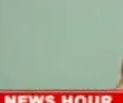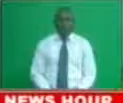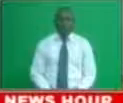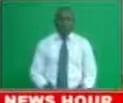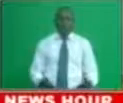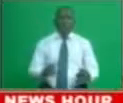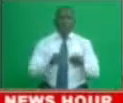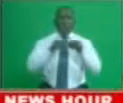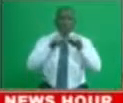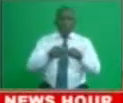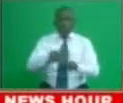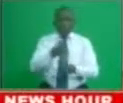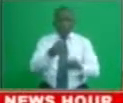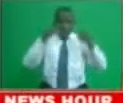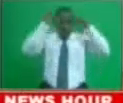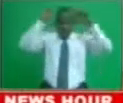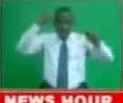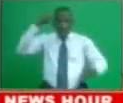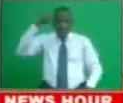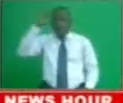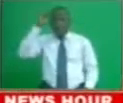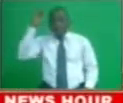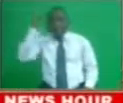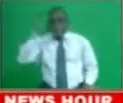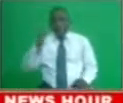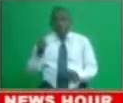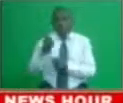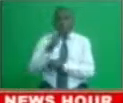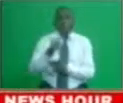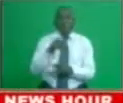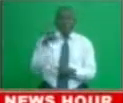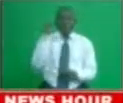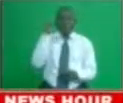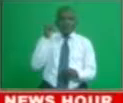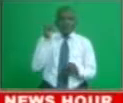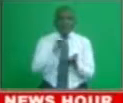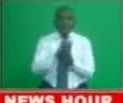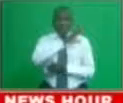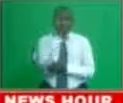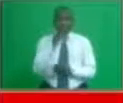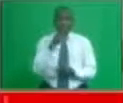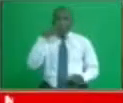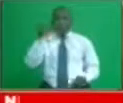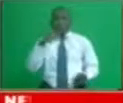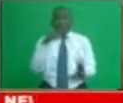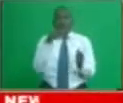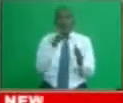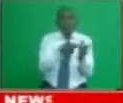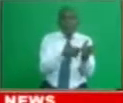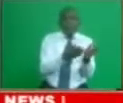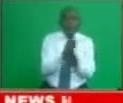And moving on in other news, President John Dramani Mahama has rejected the recent Africa corruption report issued